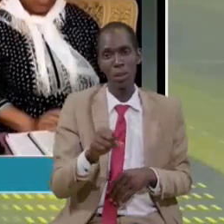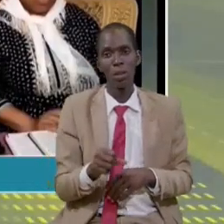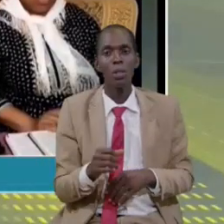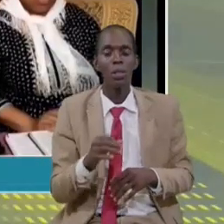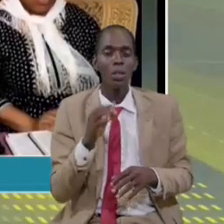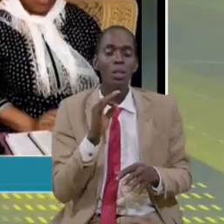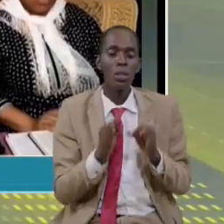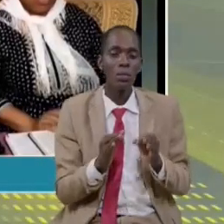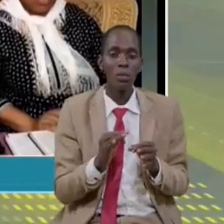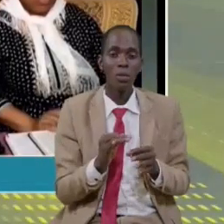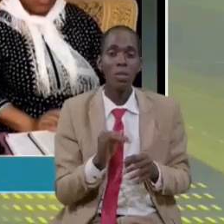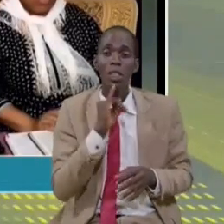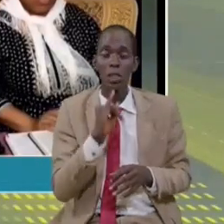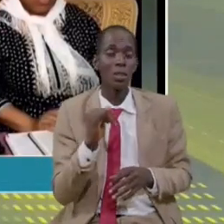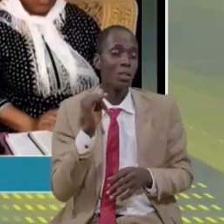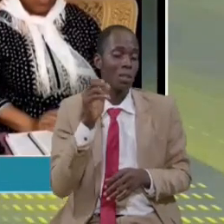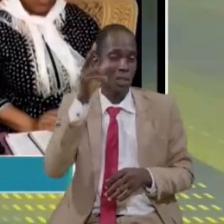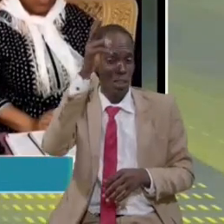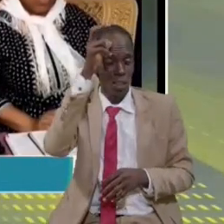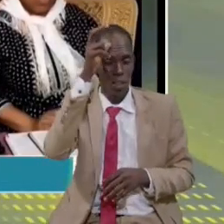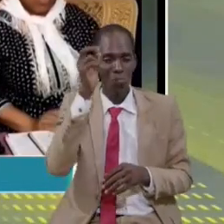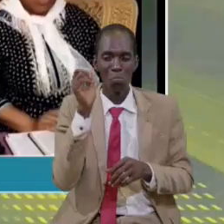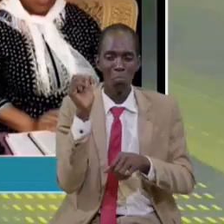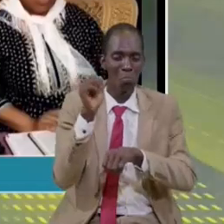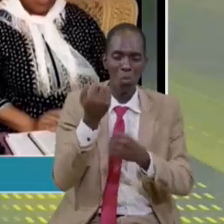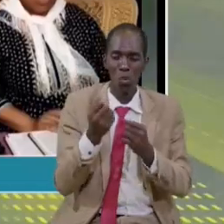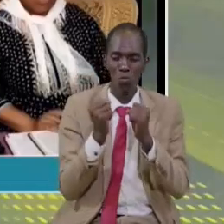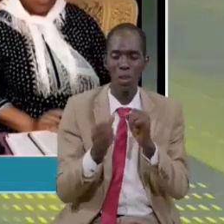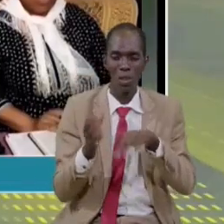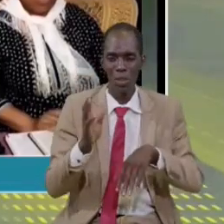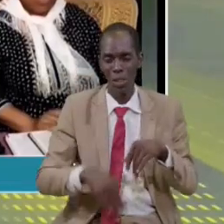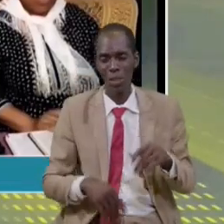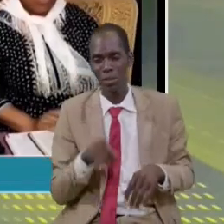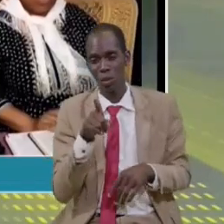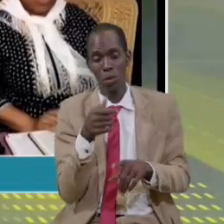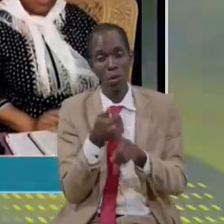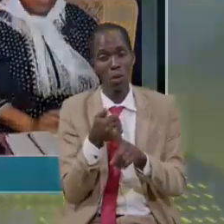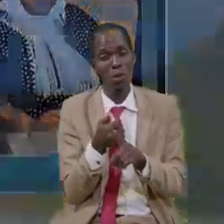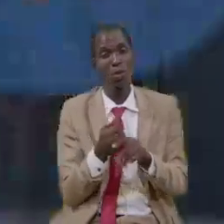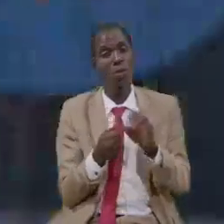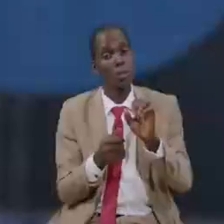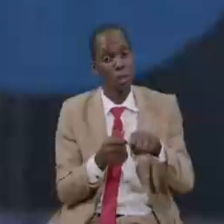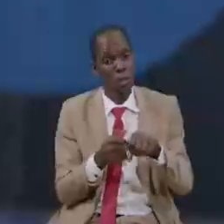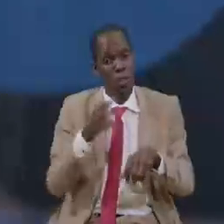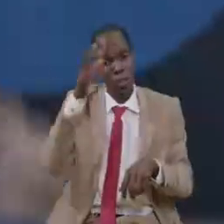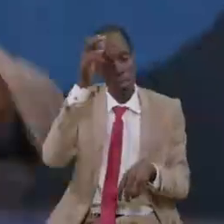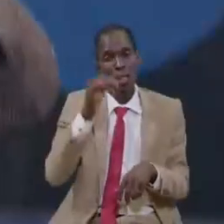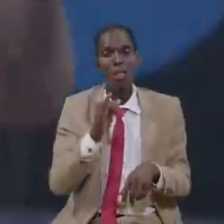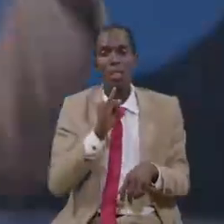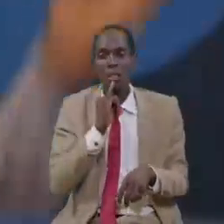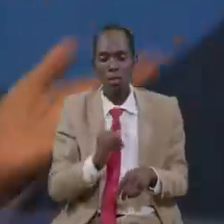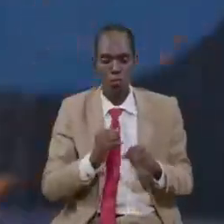than Eve, obviously, Satan is stronger than all the daughters of